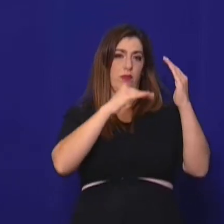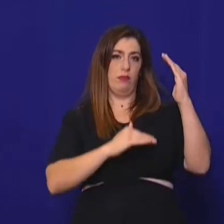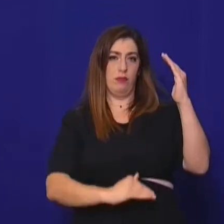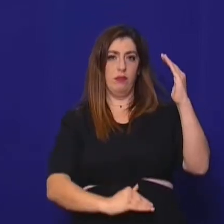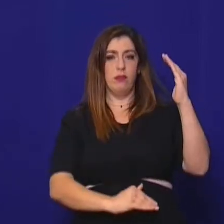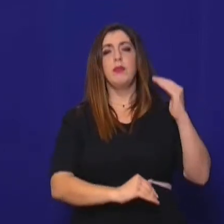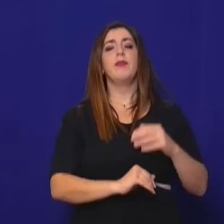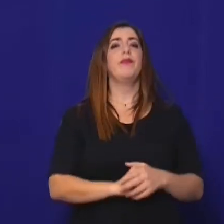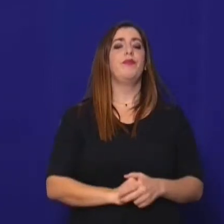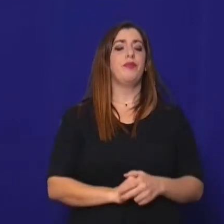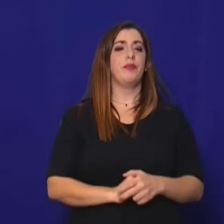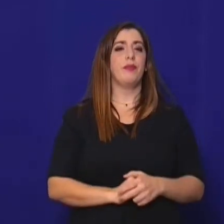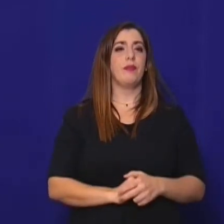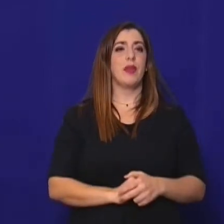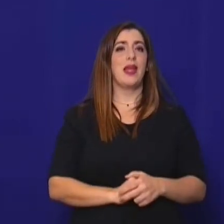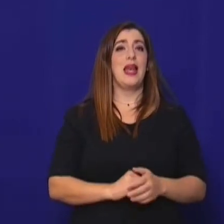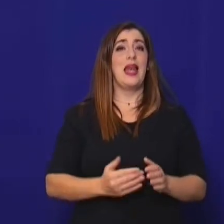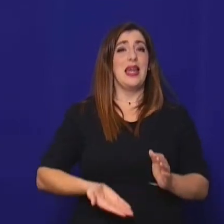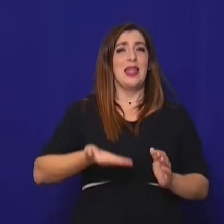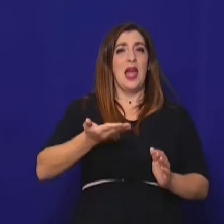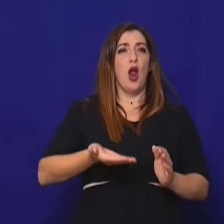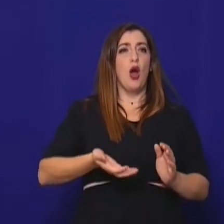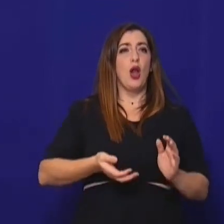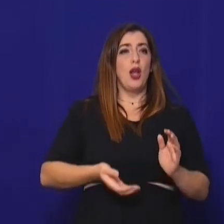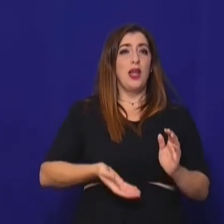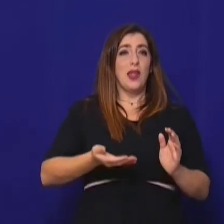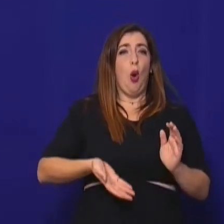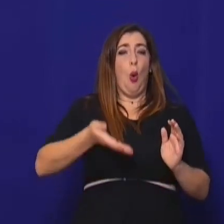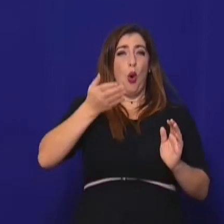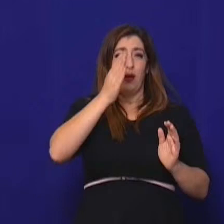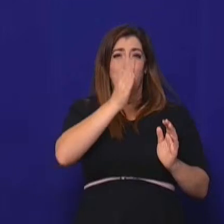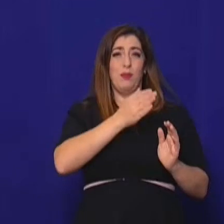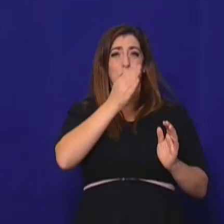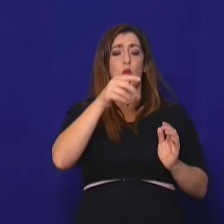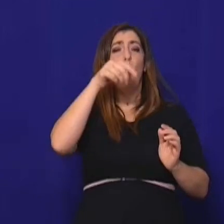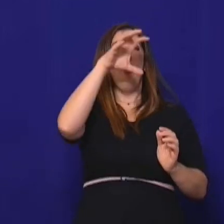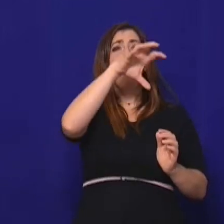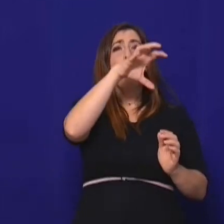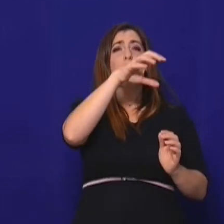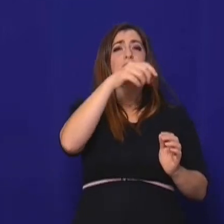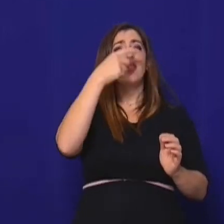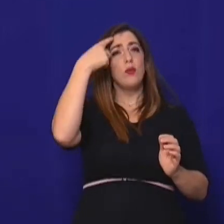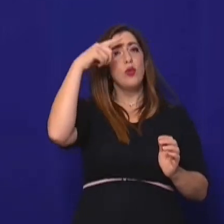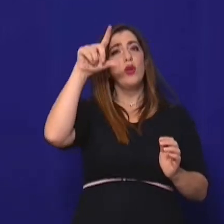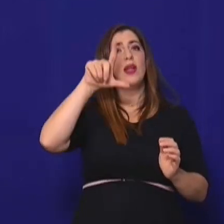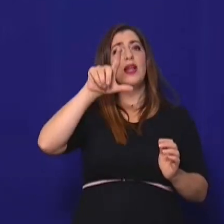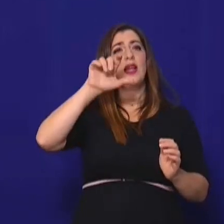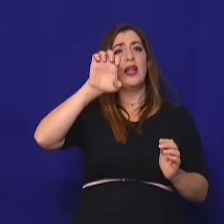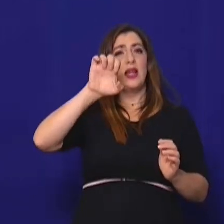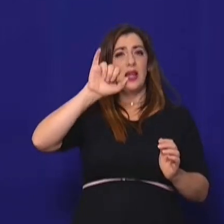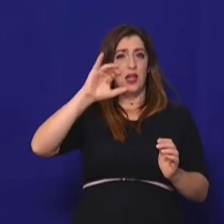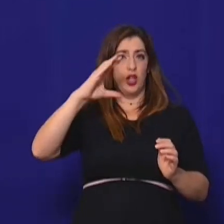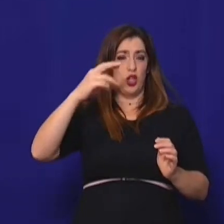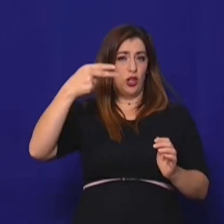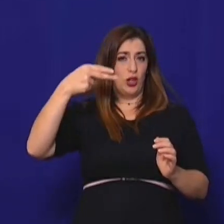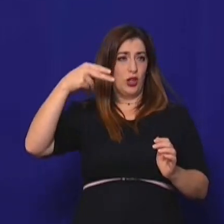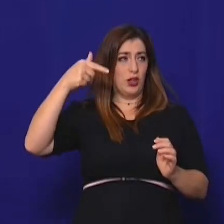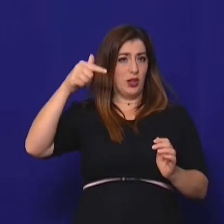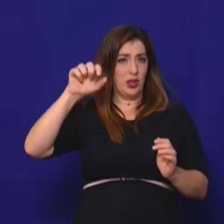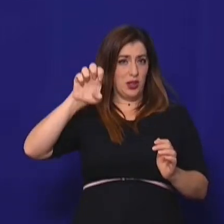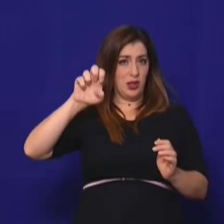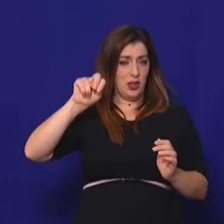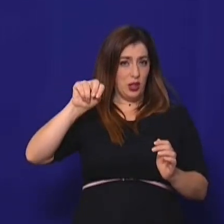li l-ogħla death rate qiegħda fil-Leicester fejn hemmhekk għandek 26 persons